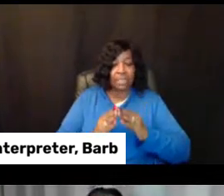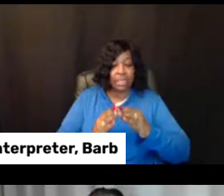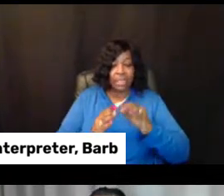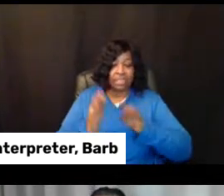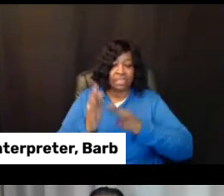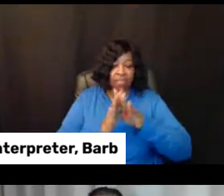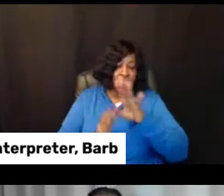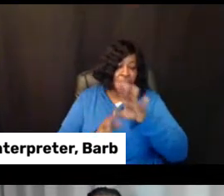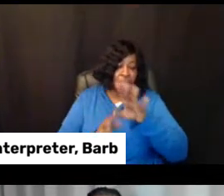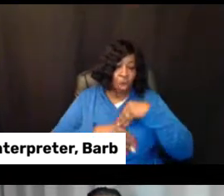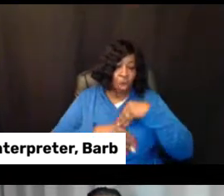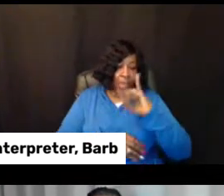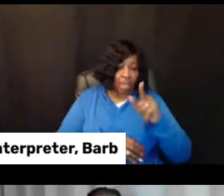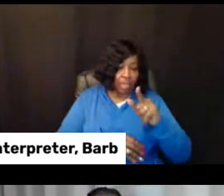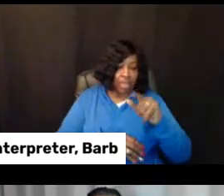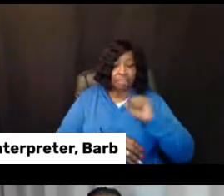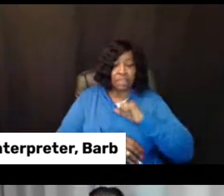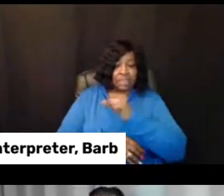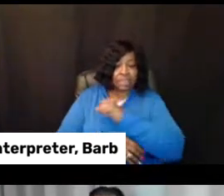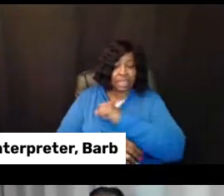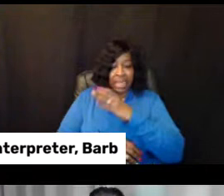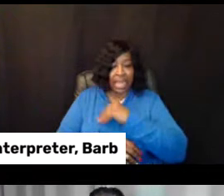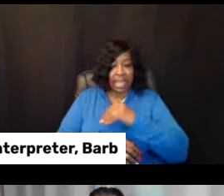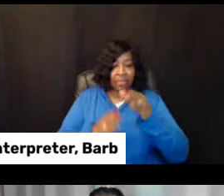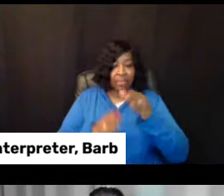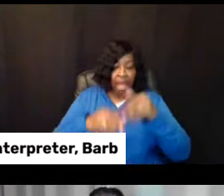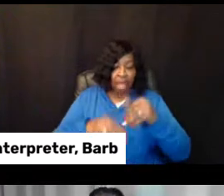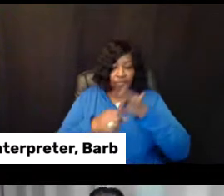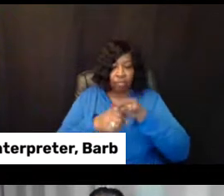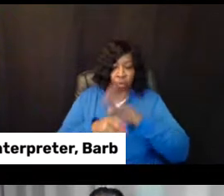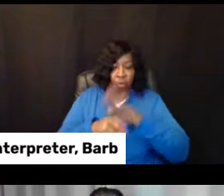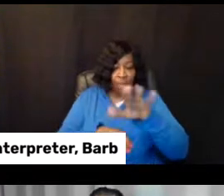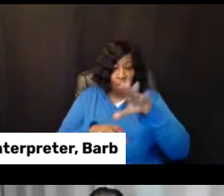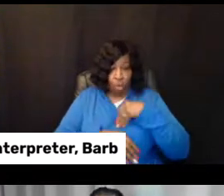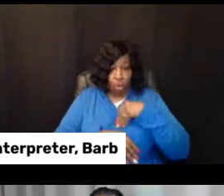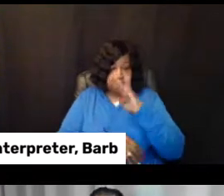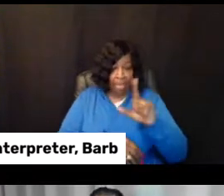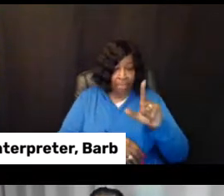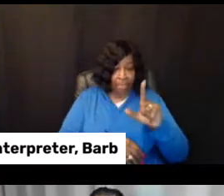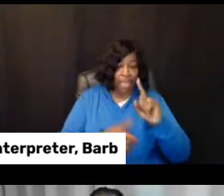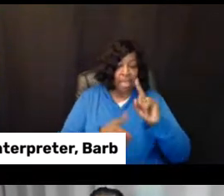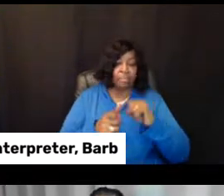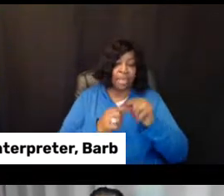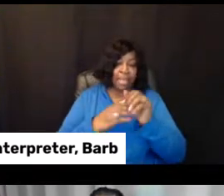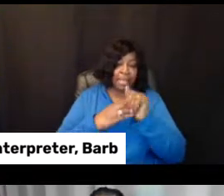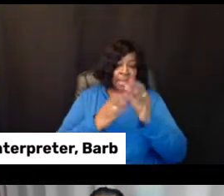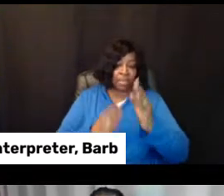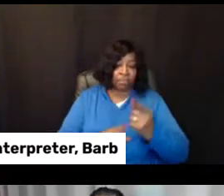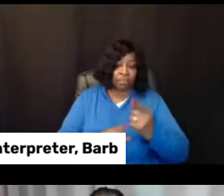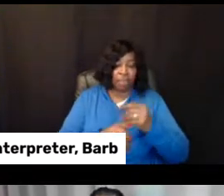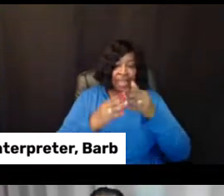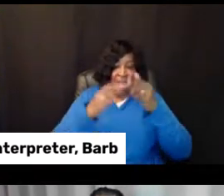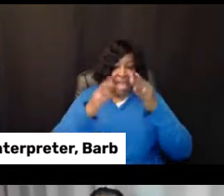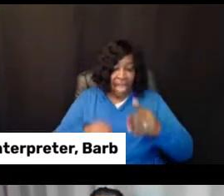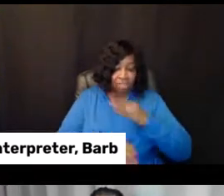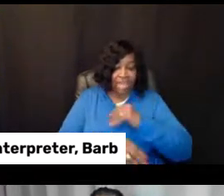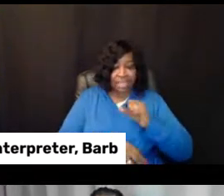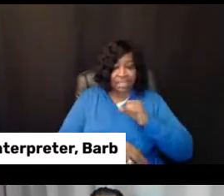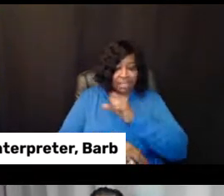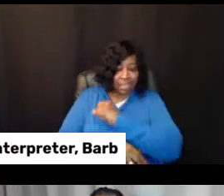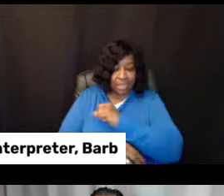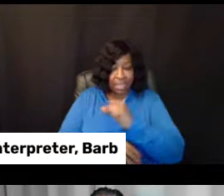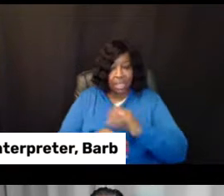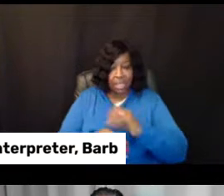House each vote on their respective bills. And then leaders from the House and the Senate, including Ag